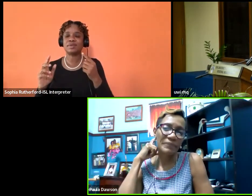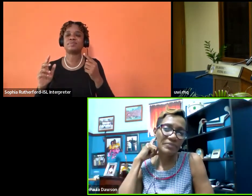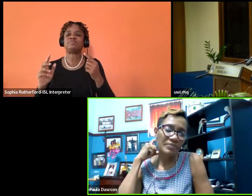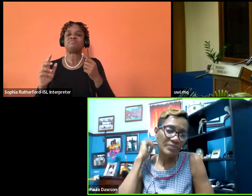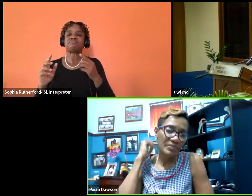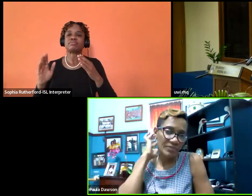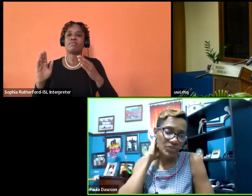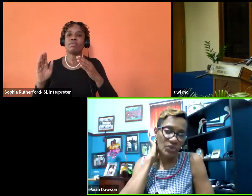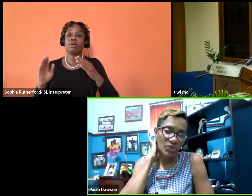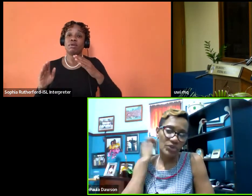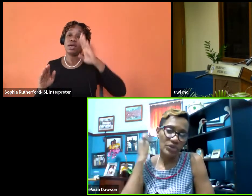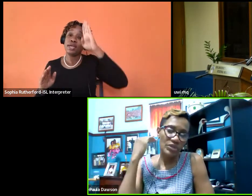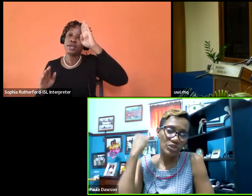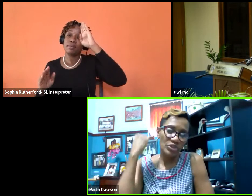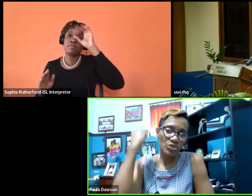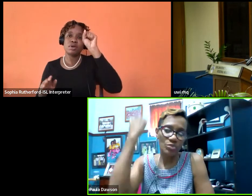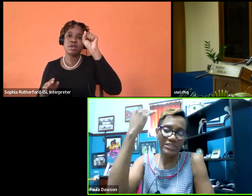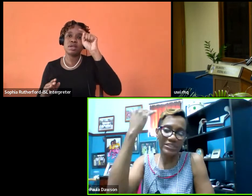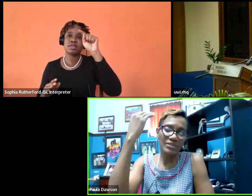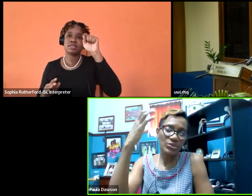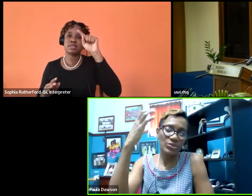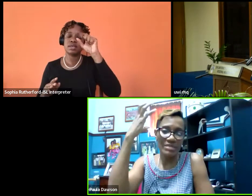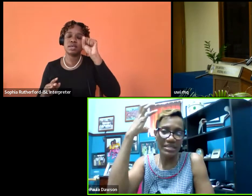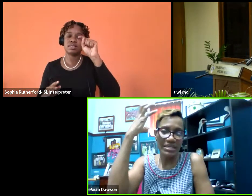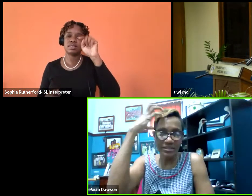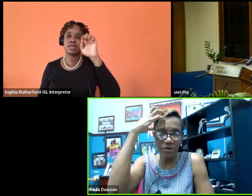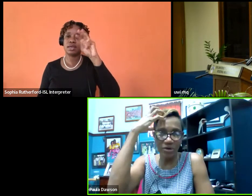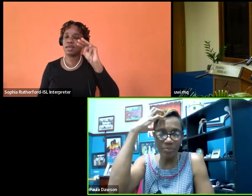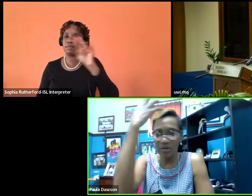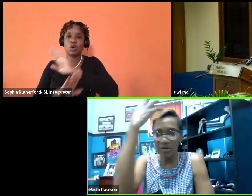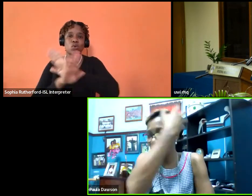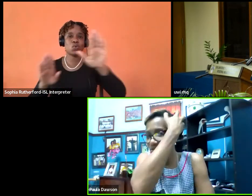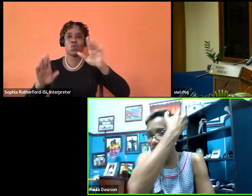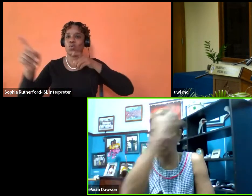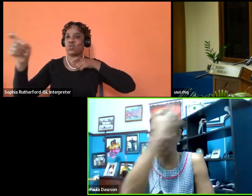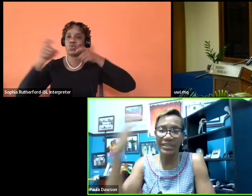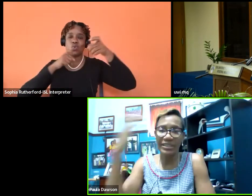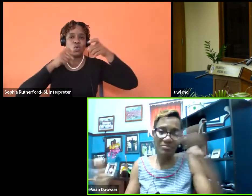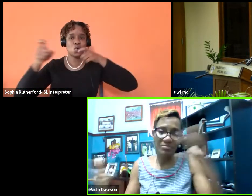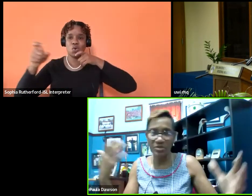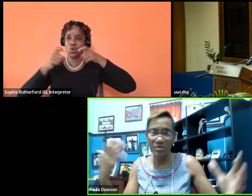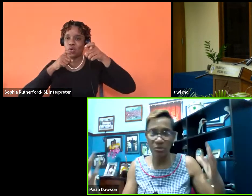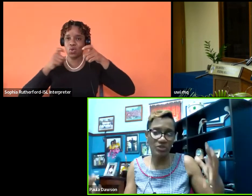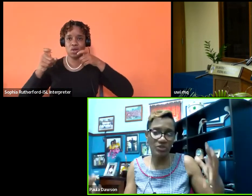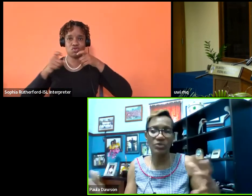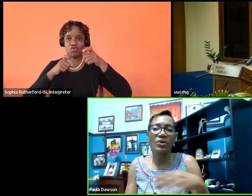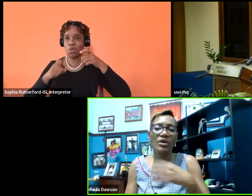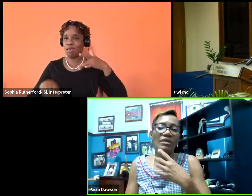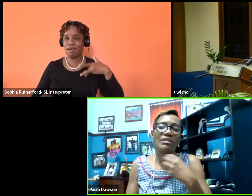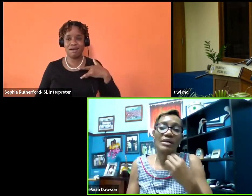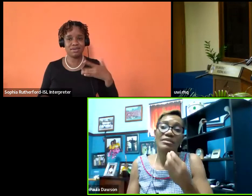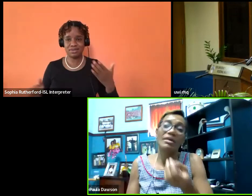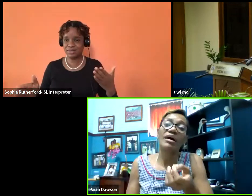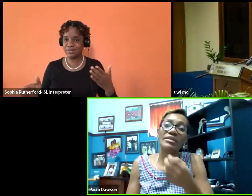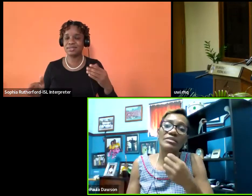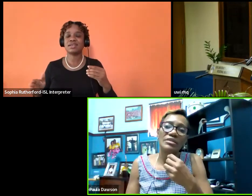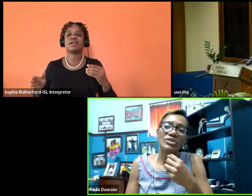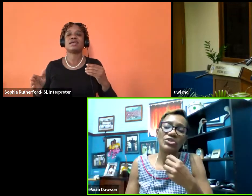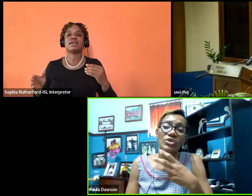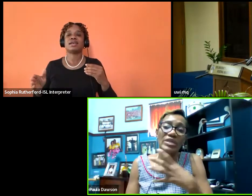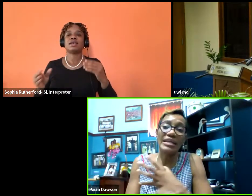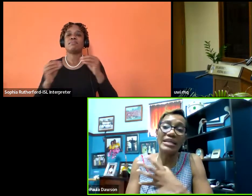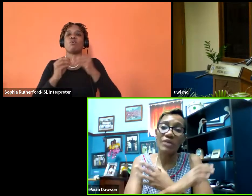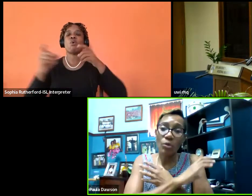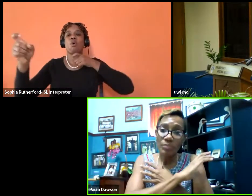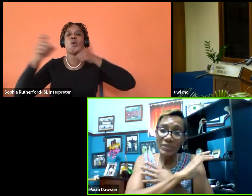stem. So it's supratentorial, meaning up here controls the limbs more so than the heart.